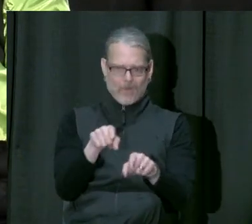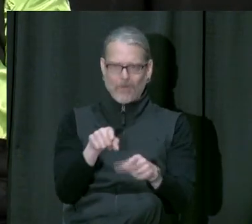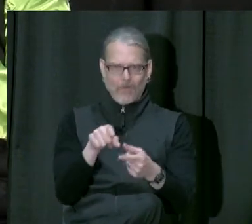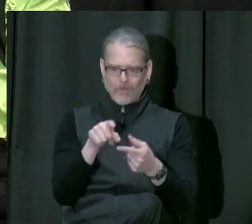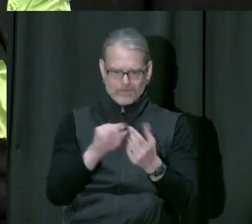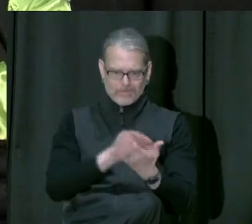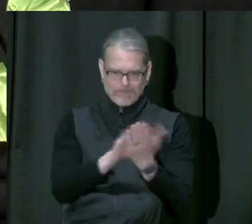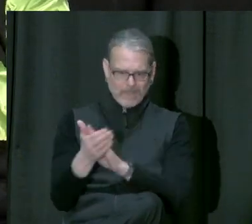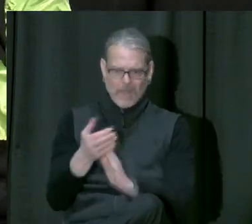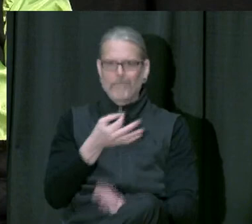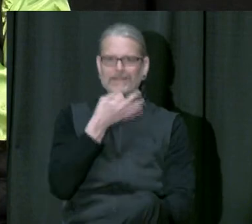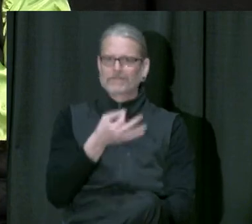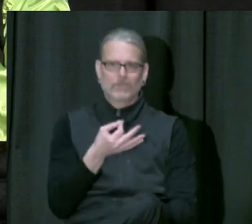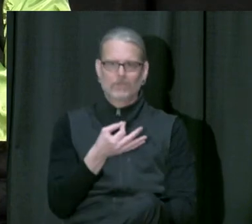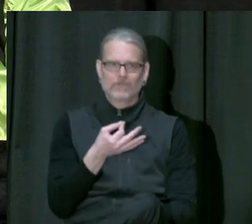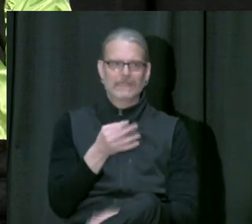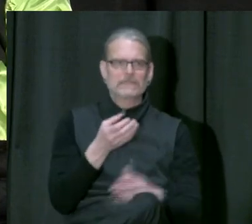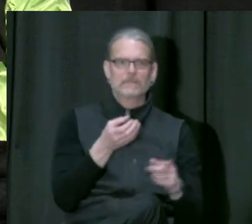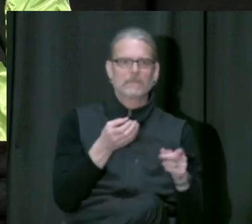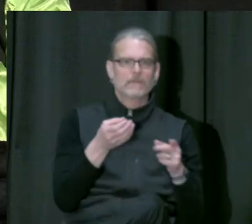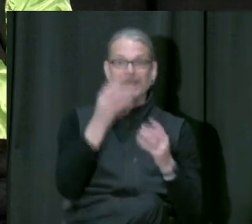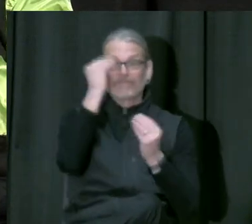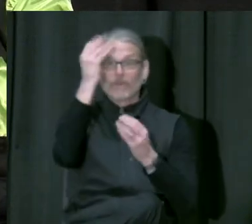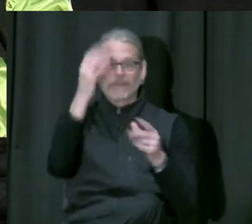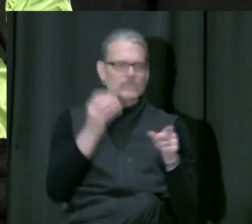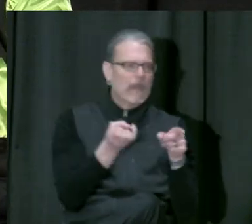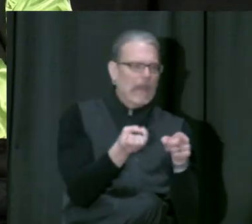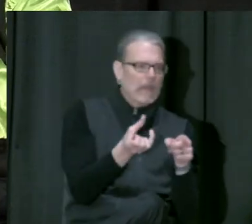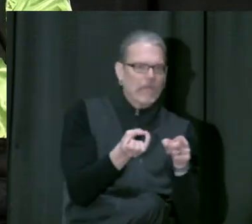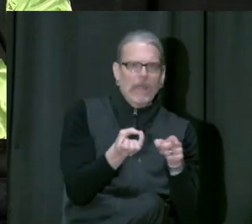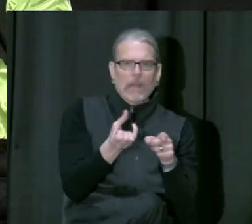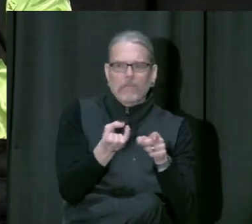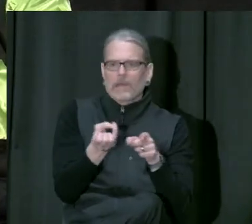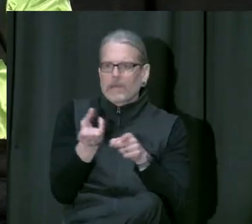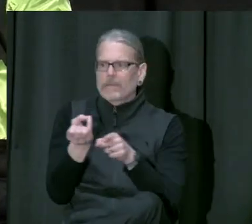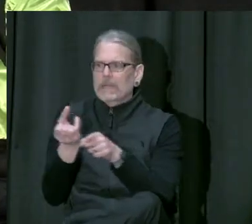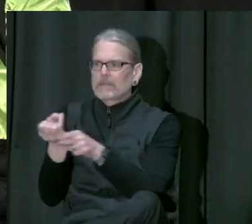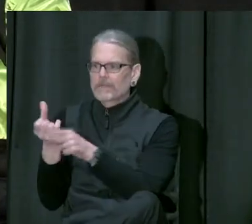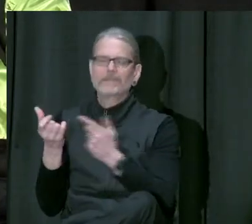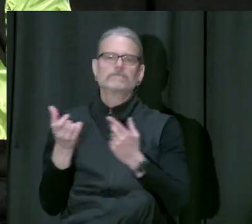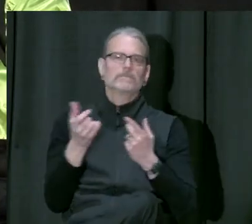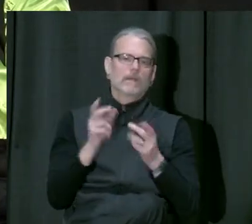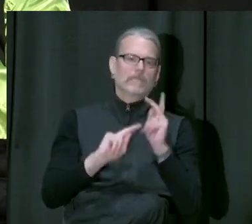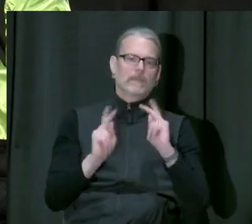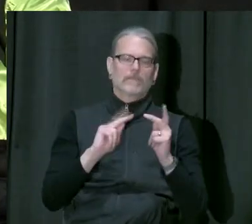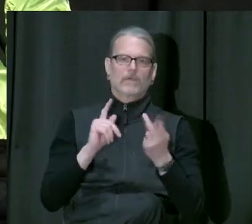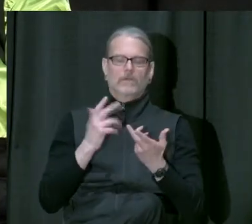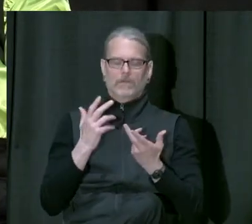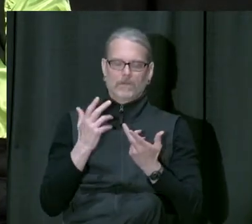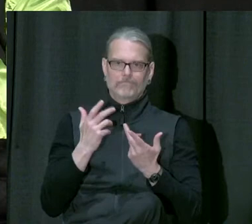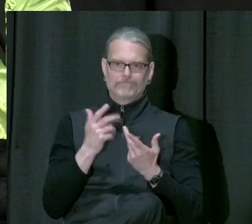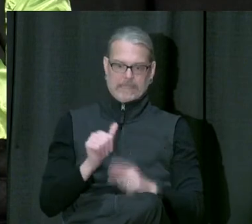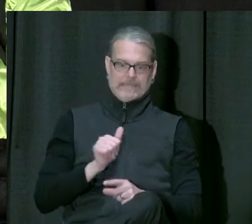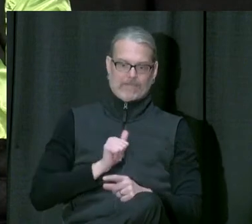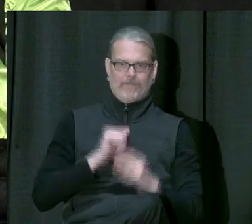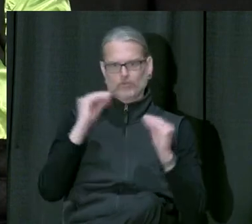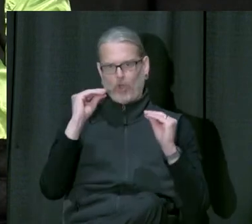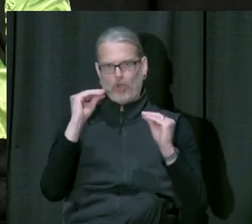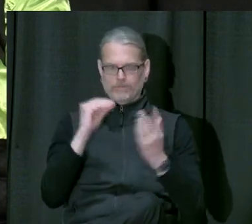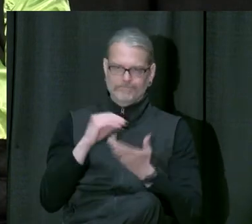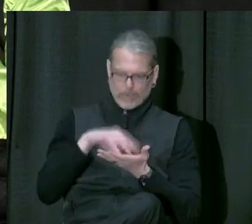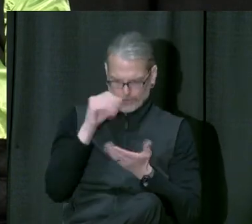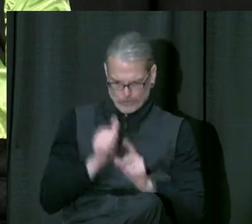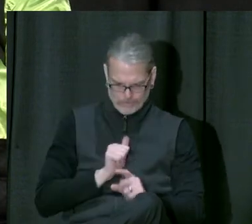expert. It's a little bit of information here and there. And so a lot of people are self-taught, and they have little bits of wisdom and then maybe little bits